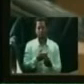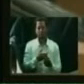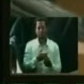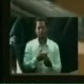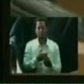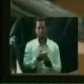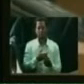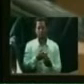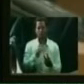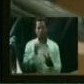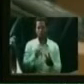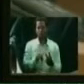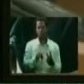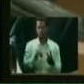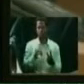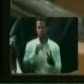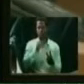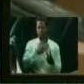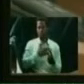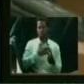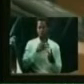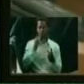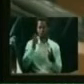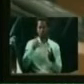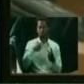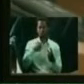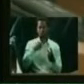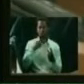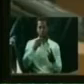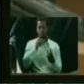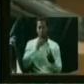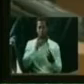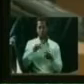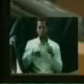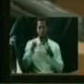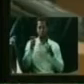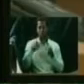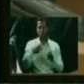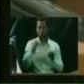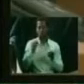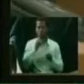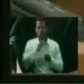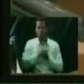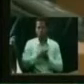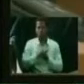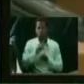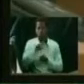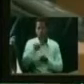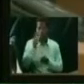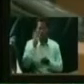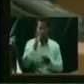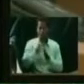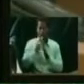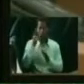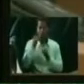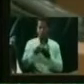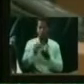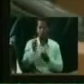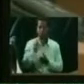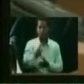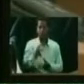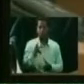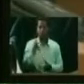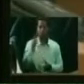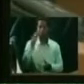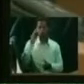That's a supposition. I can't say that's. We have no guarantees that they won't ask for that money back. So we will have to write a